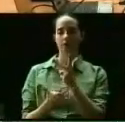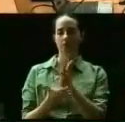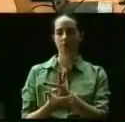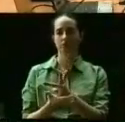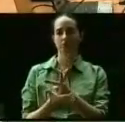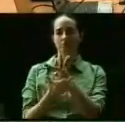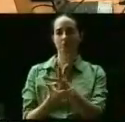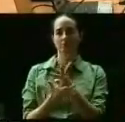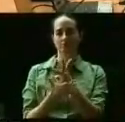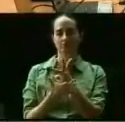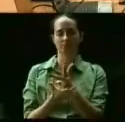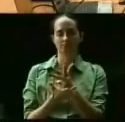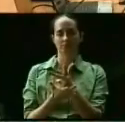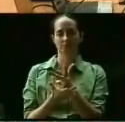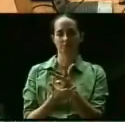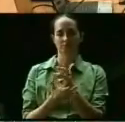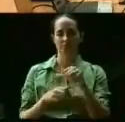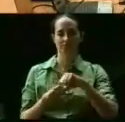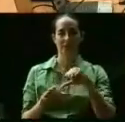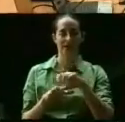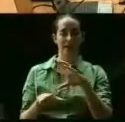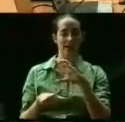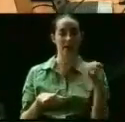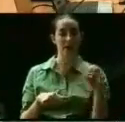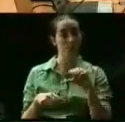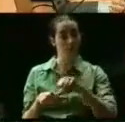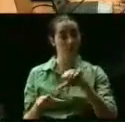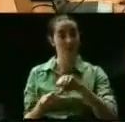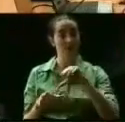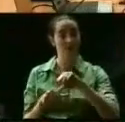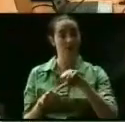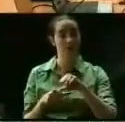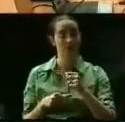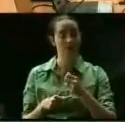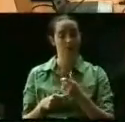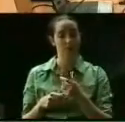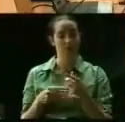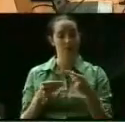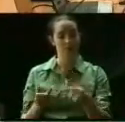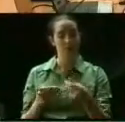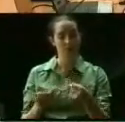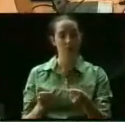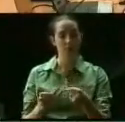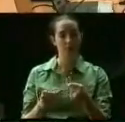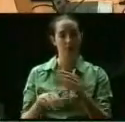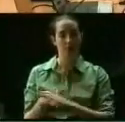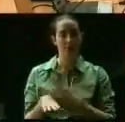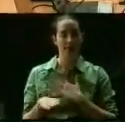for hours on end, burning county gas? on my nickel.